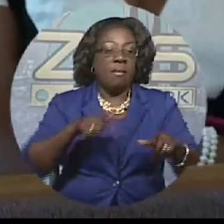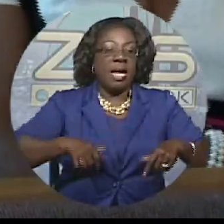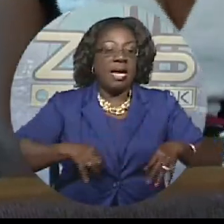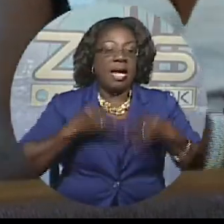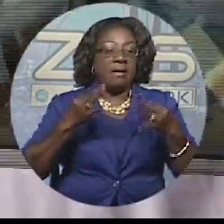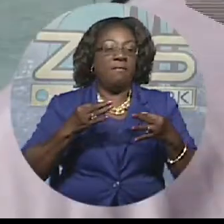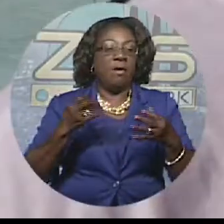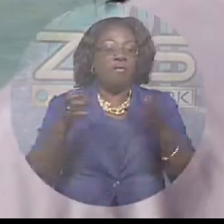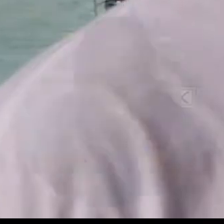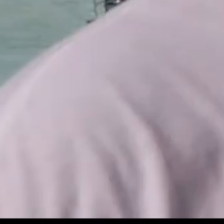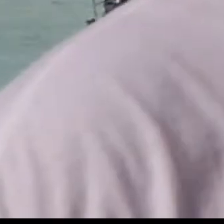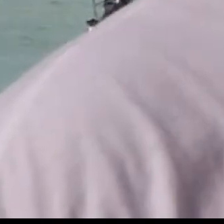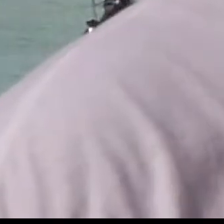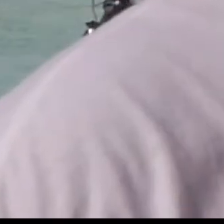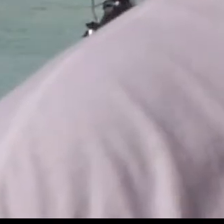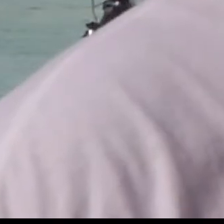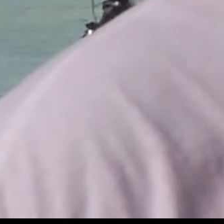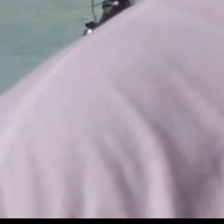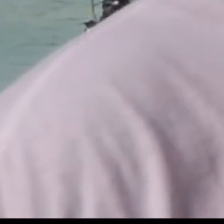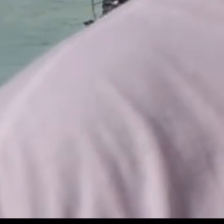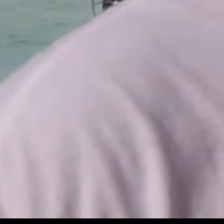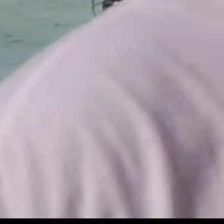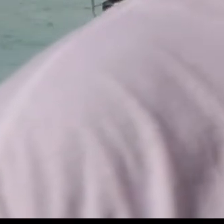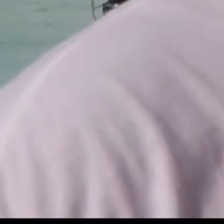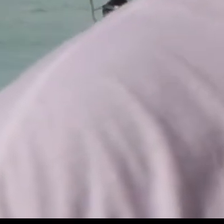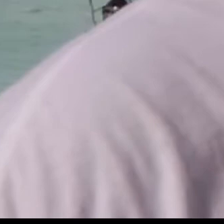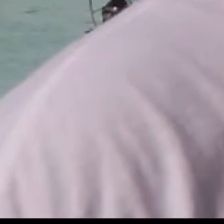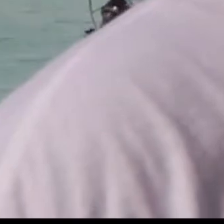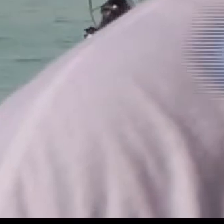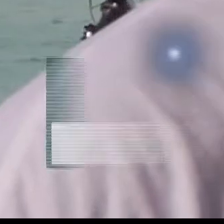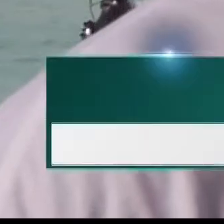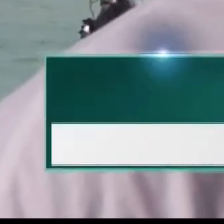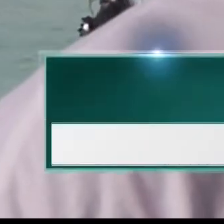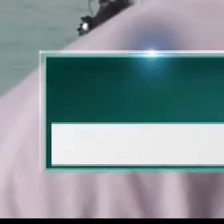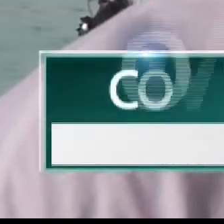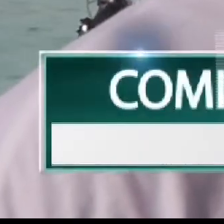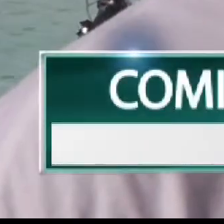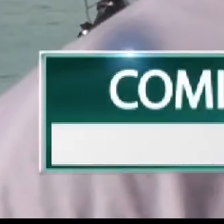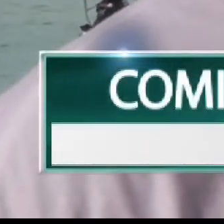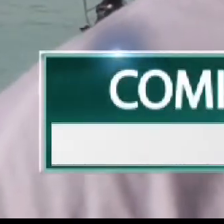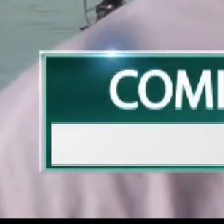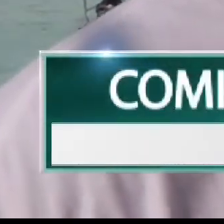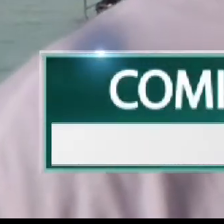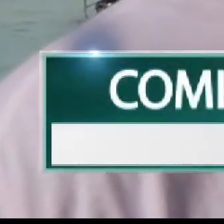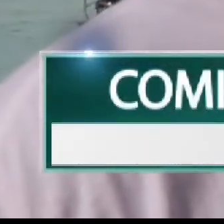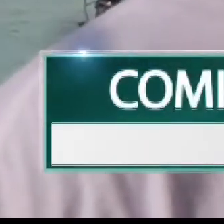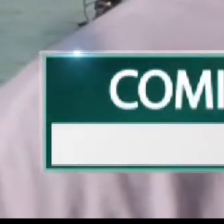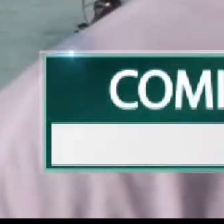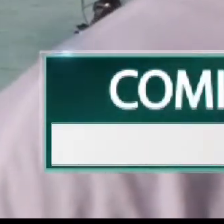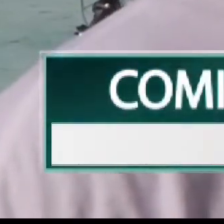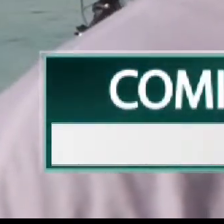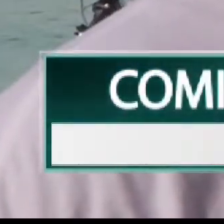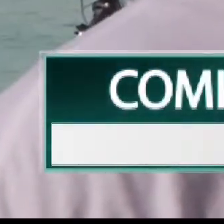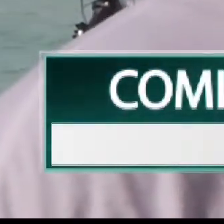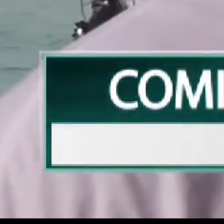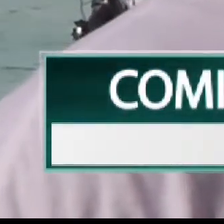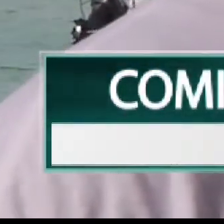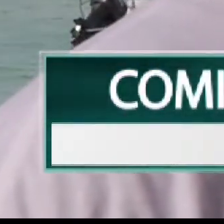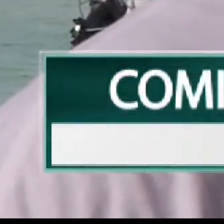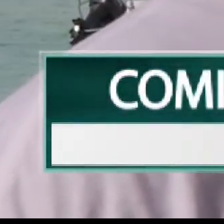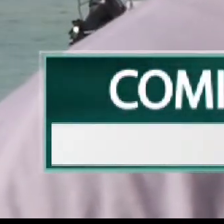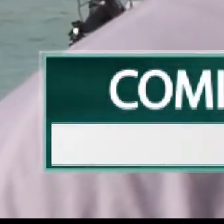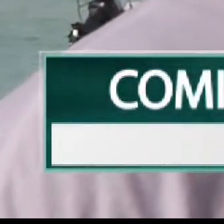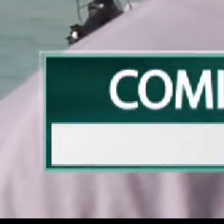News. Well, still ahead tonight, we'll take you to South Andras for Regatta. You're watching The Bahamas